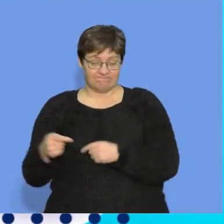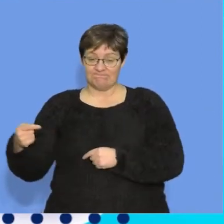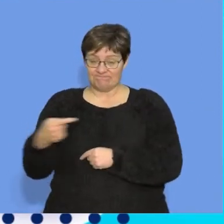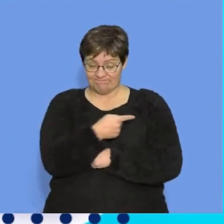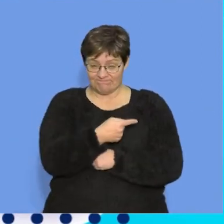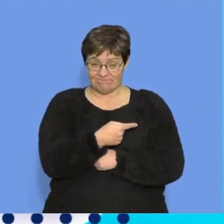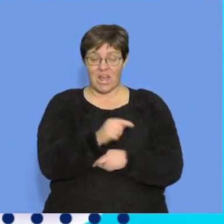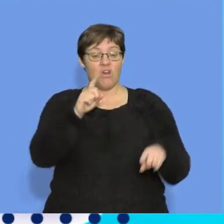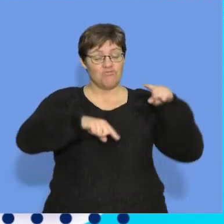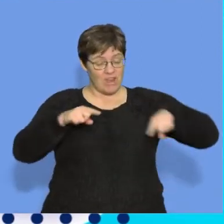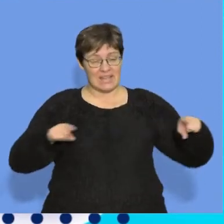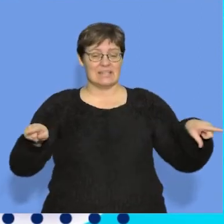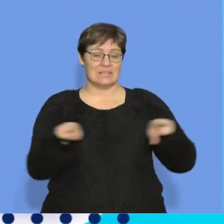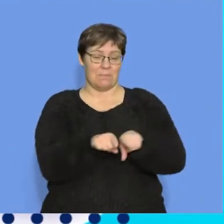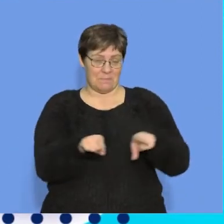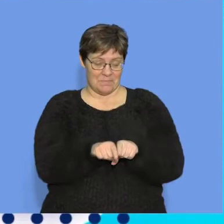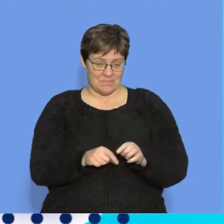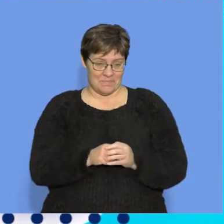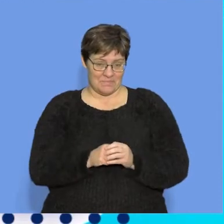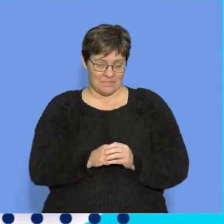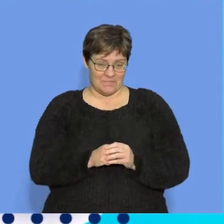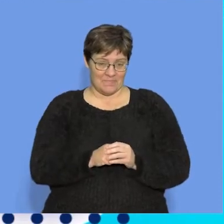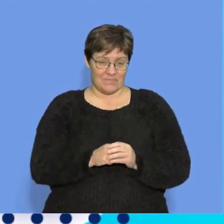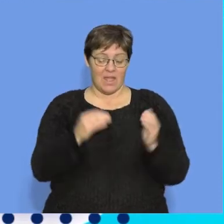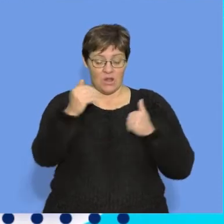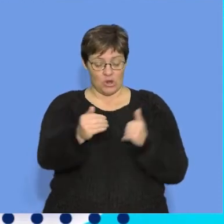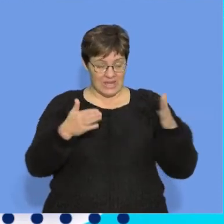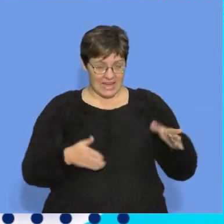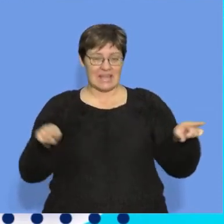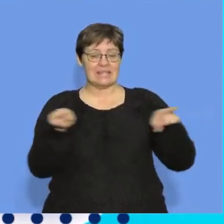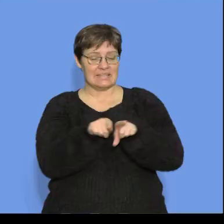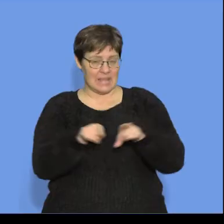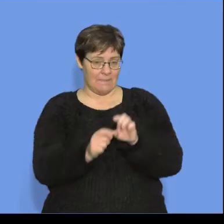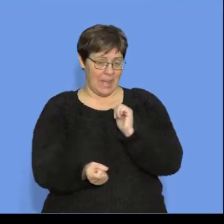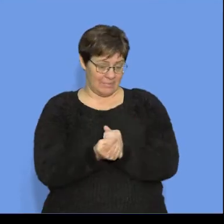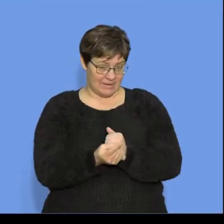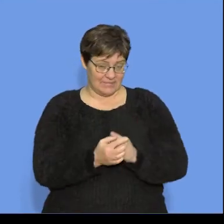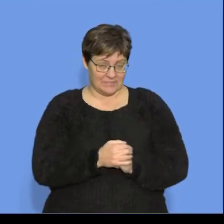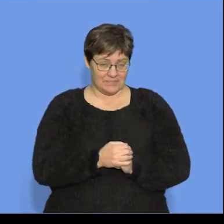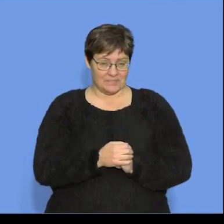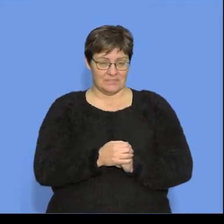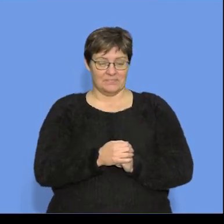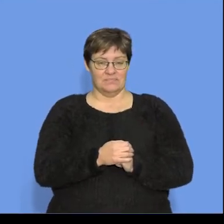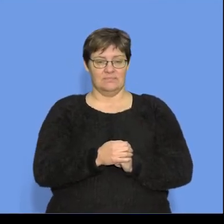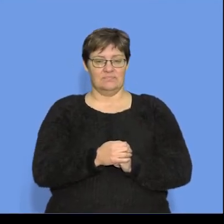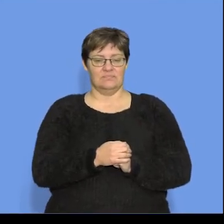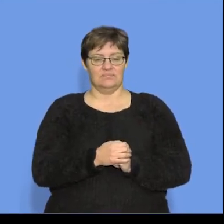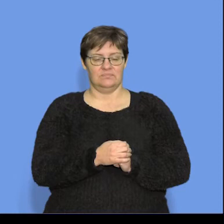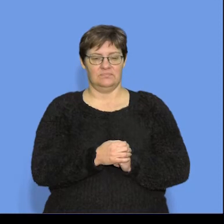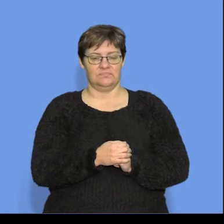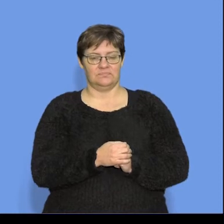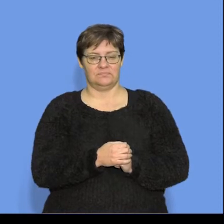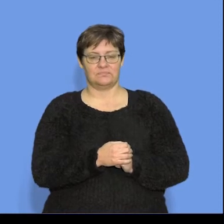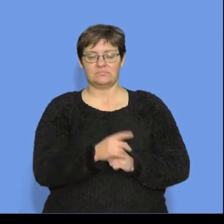be very clear about that, and they're happening in the same container at the same time. In fact, we